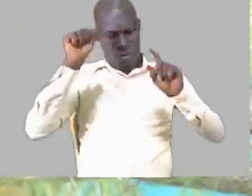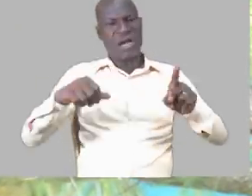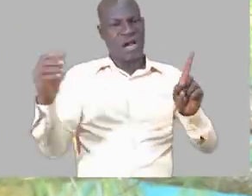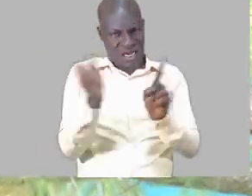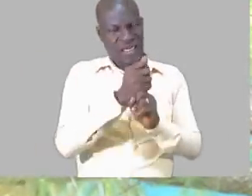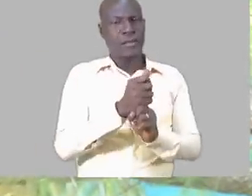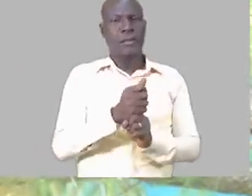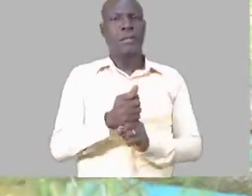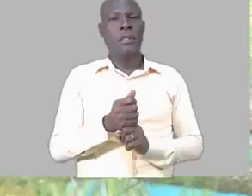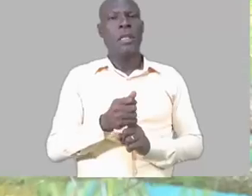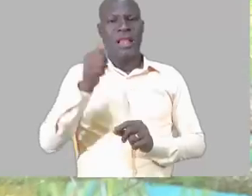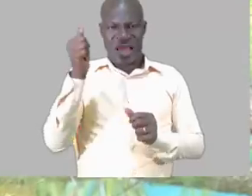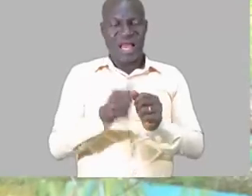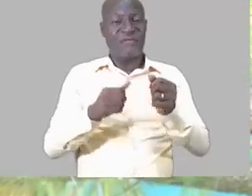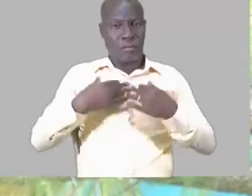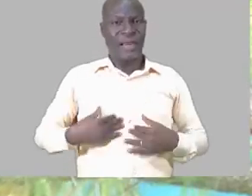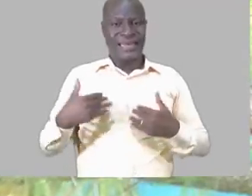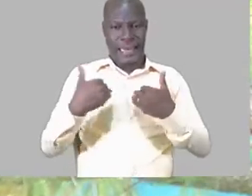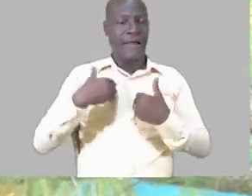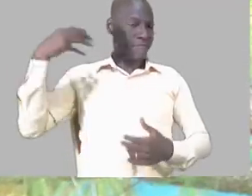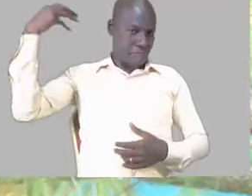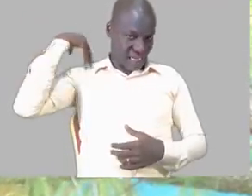ba no ye twi kasa no kra no ebe no kra